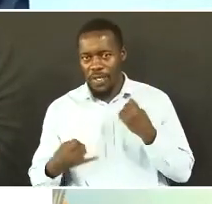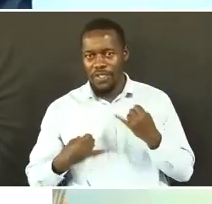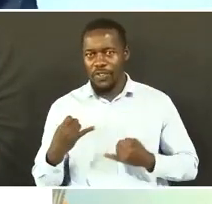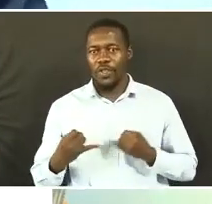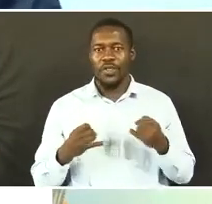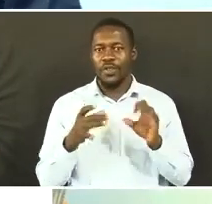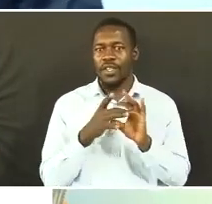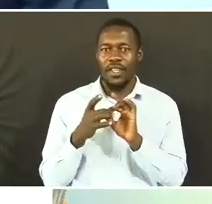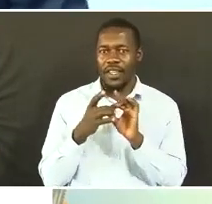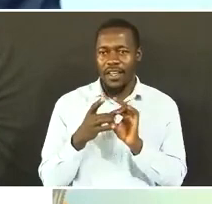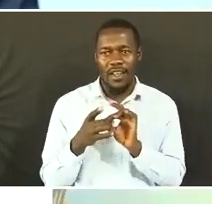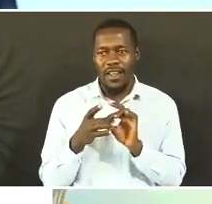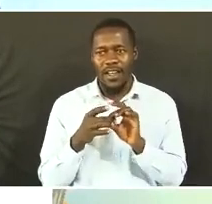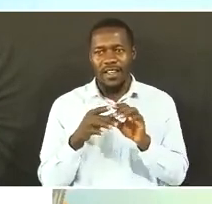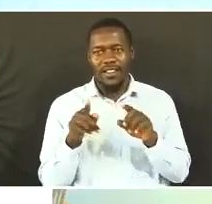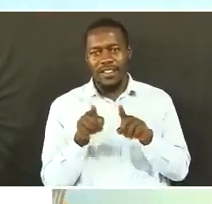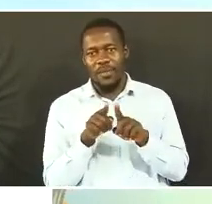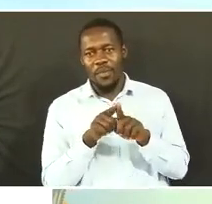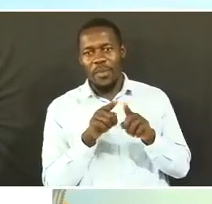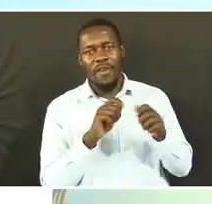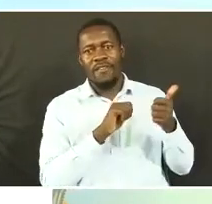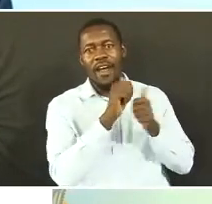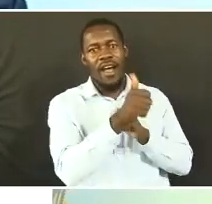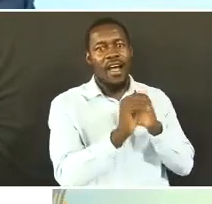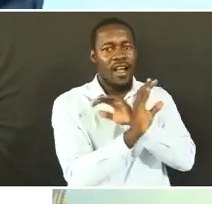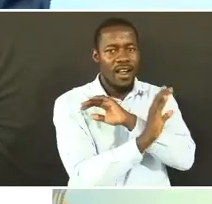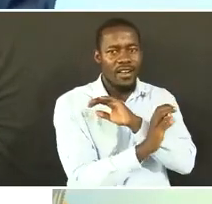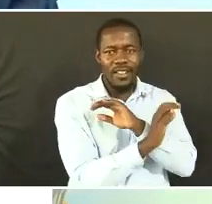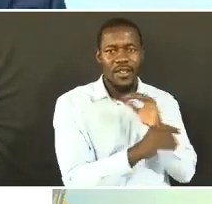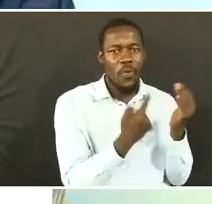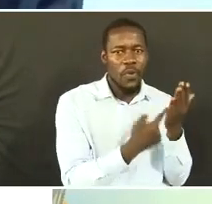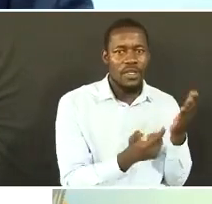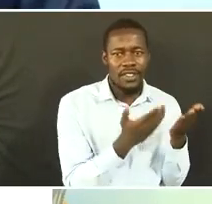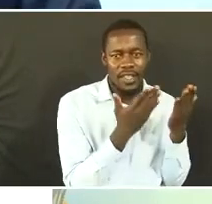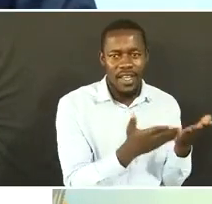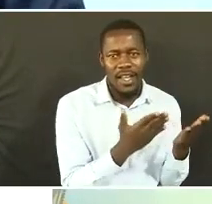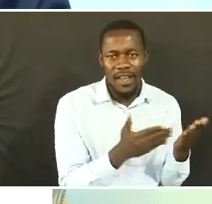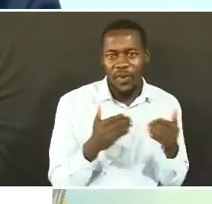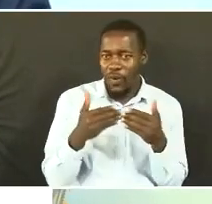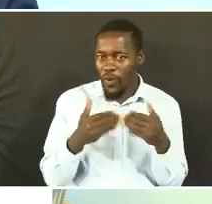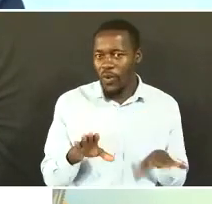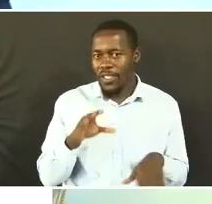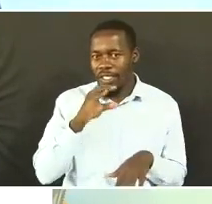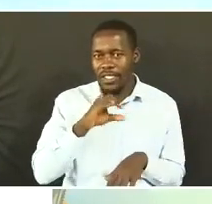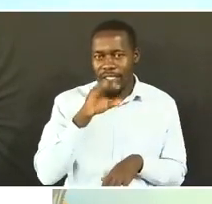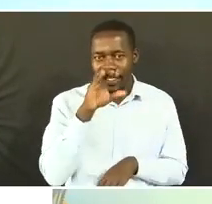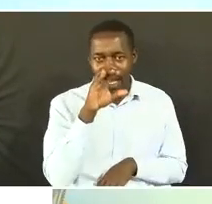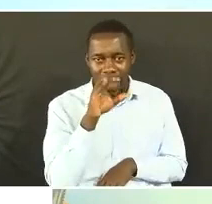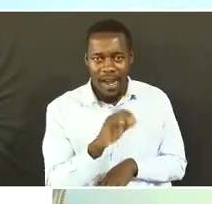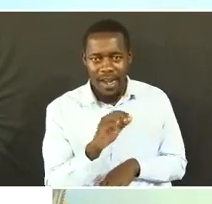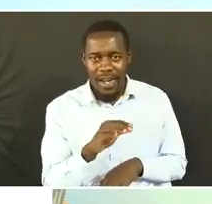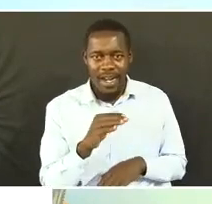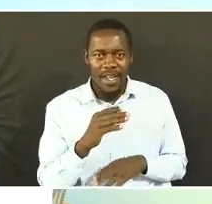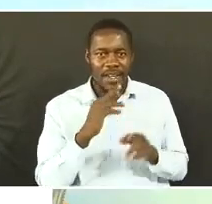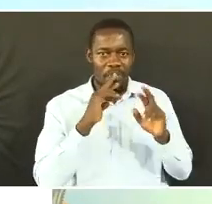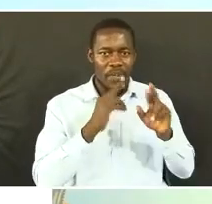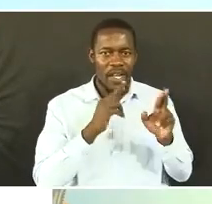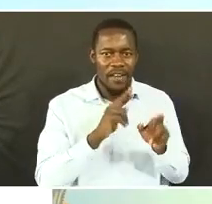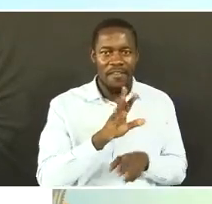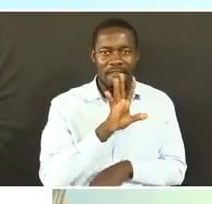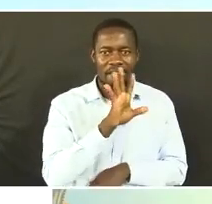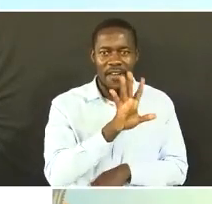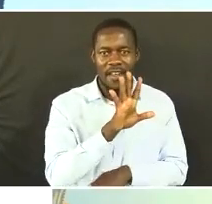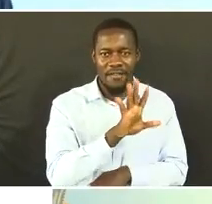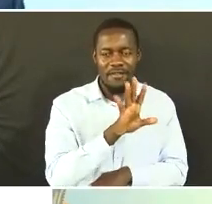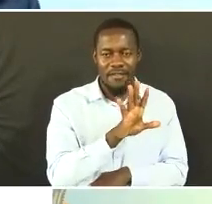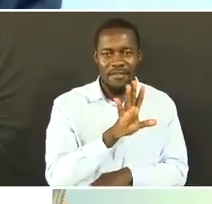end, the slay queen's end, comes the notification. Prodigal Sean reacted to your comment with 5 heart emojis.